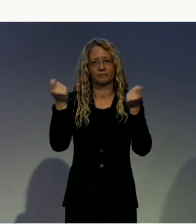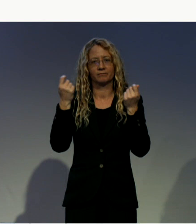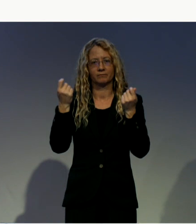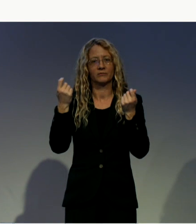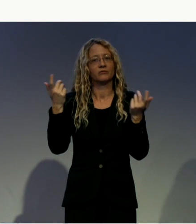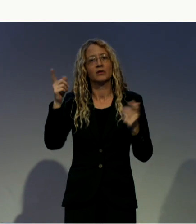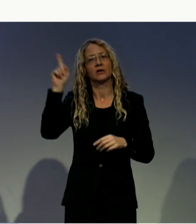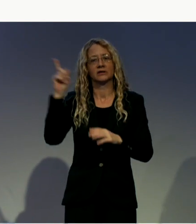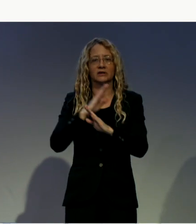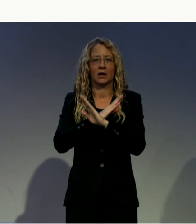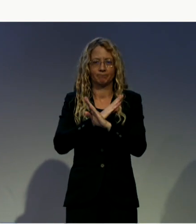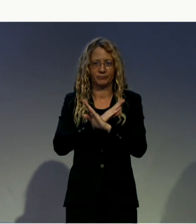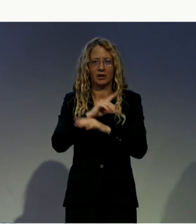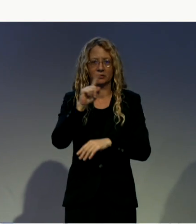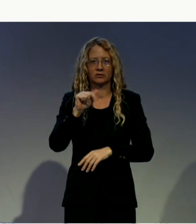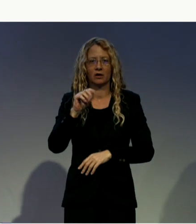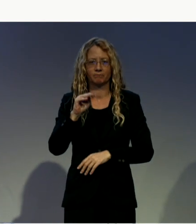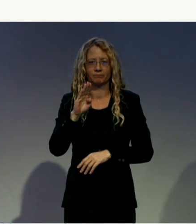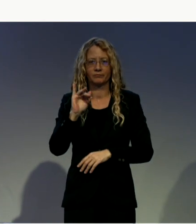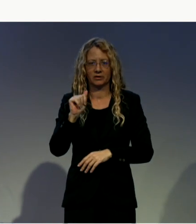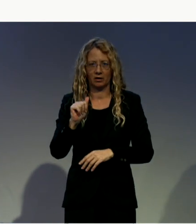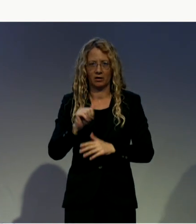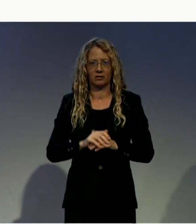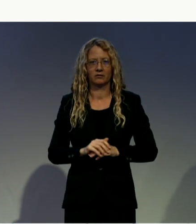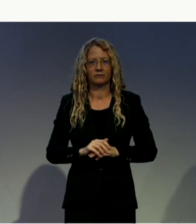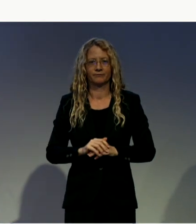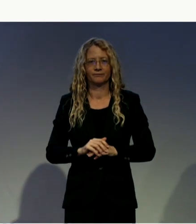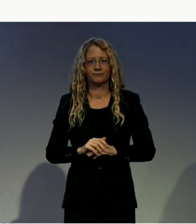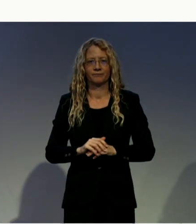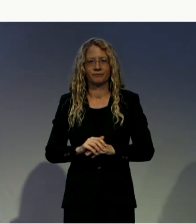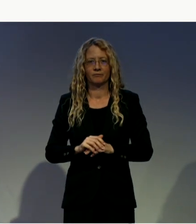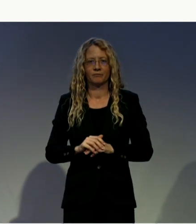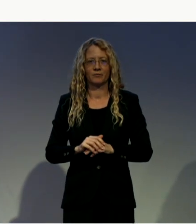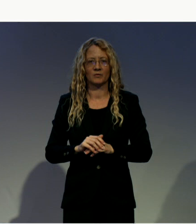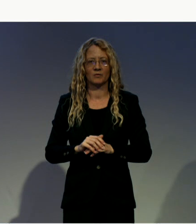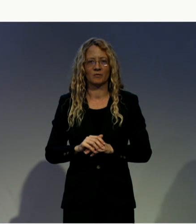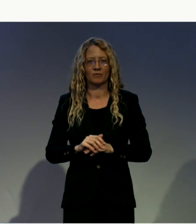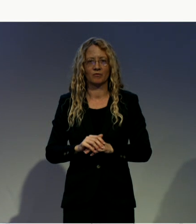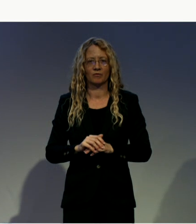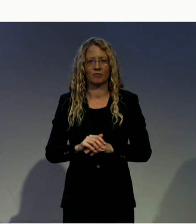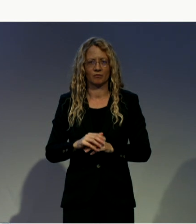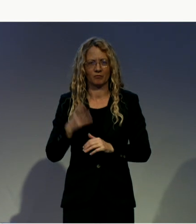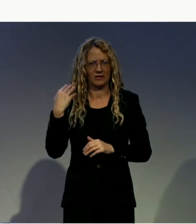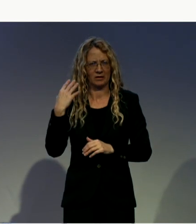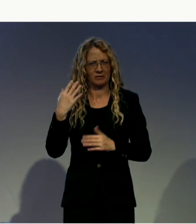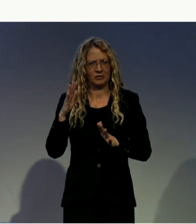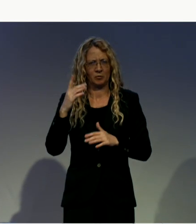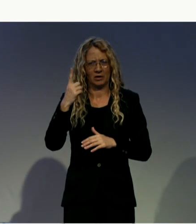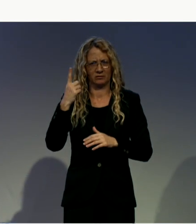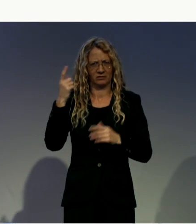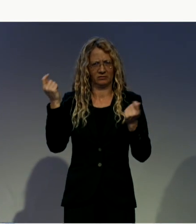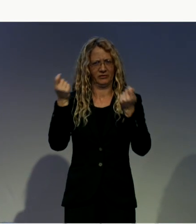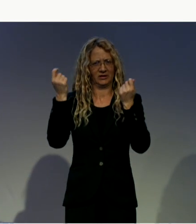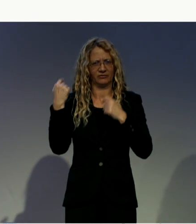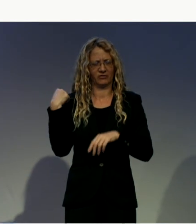smoke that thunders. That's the original name for Victoria Falls from Zambia Livingstone. Under these festivals, we make movies, and then we